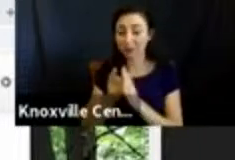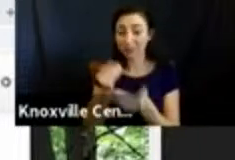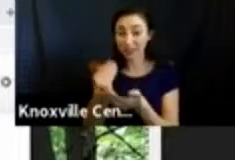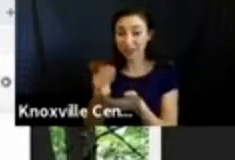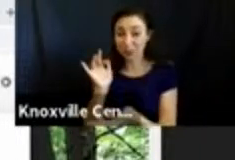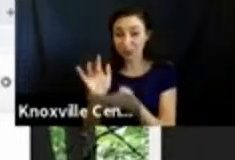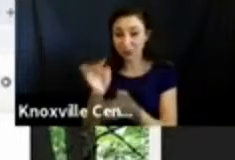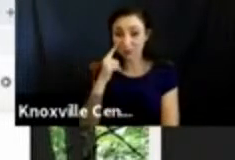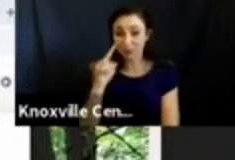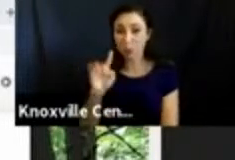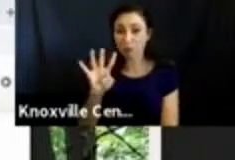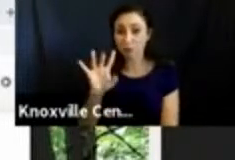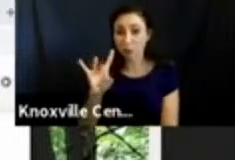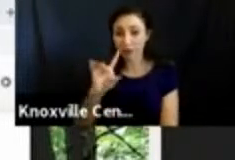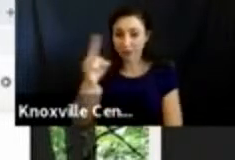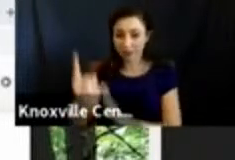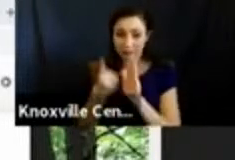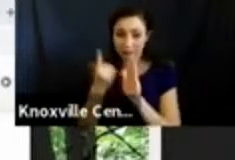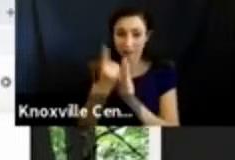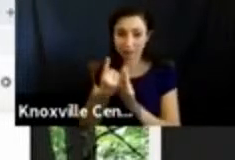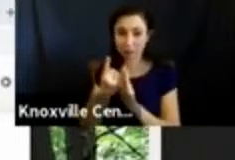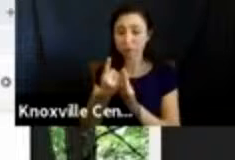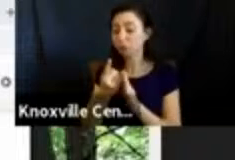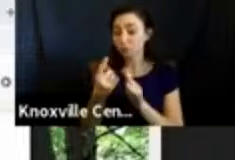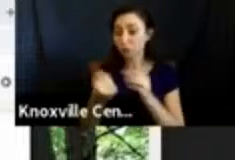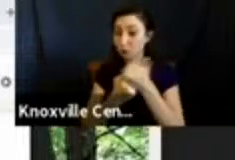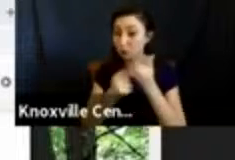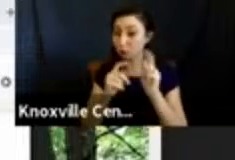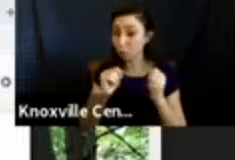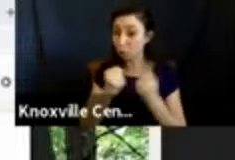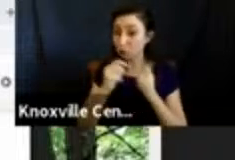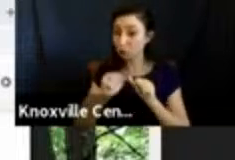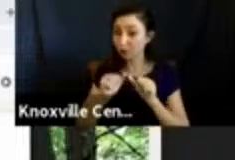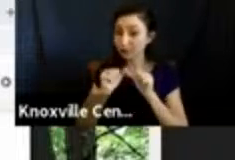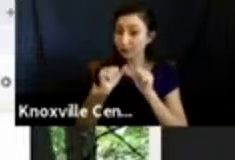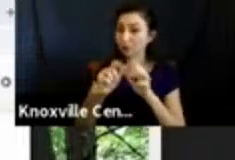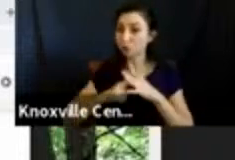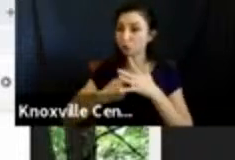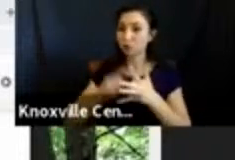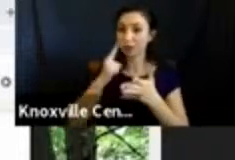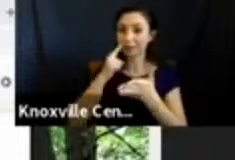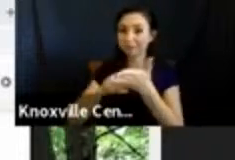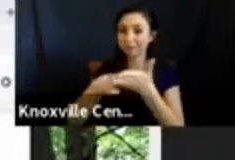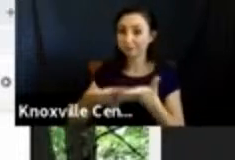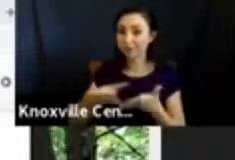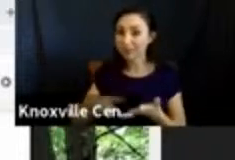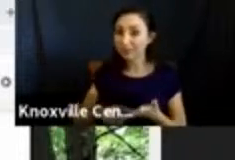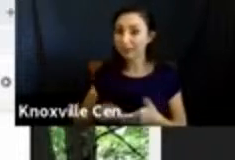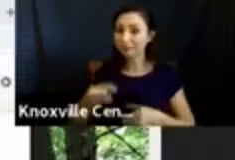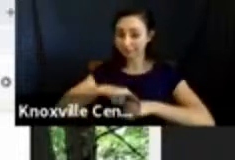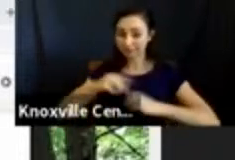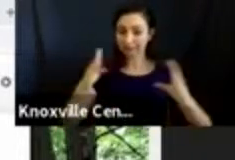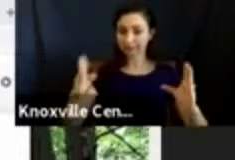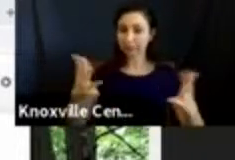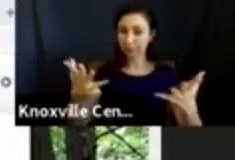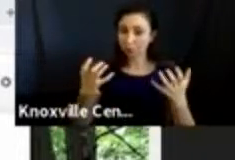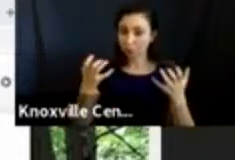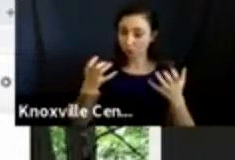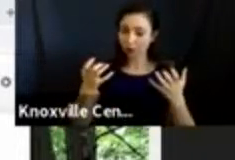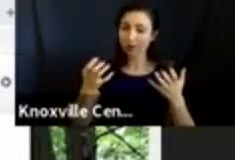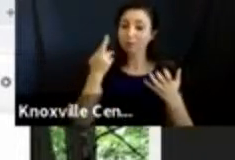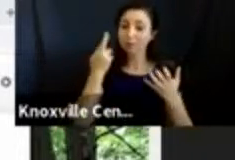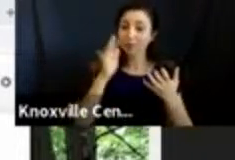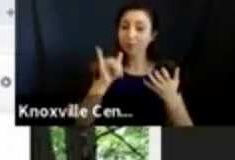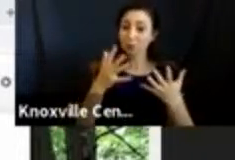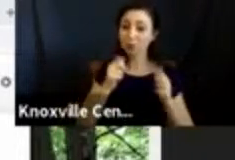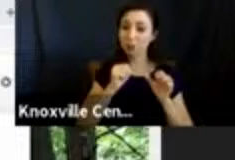EPI support team, we continue to be able to initiate investigations as in the time frame we would like to. And because of that, this benchmark remains